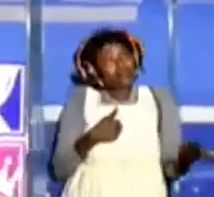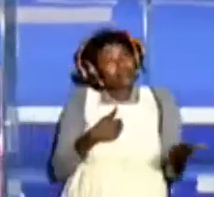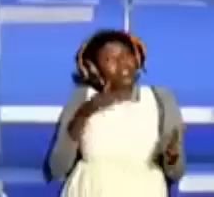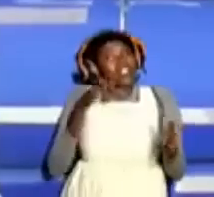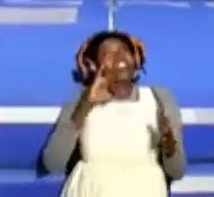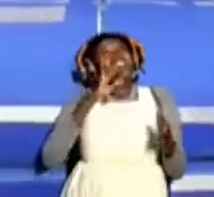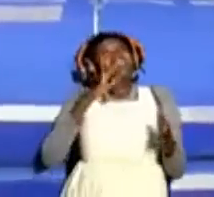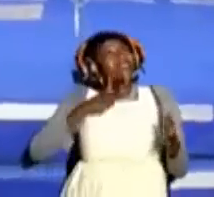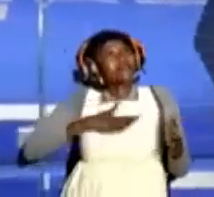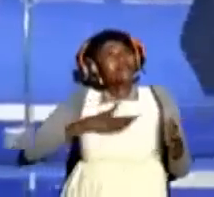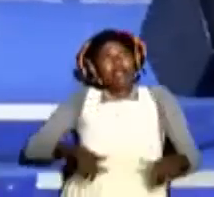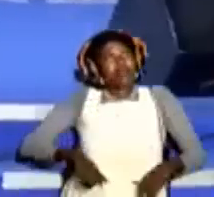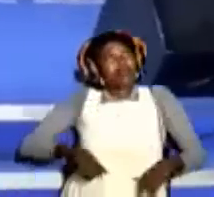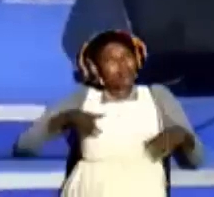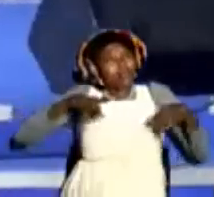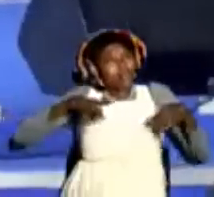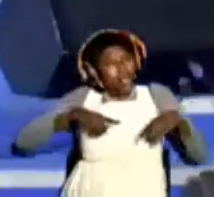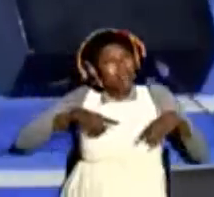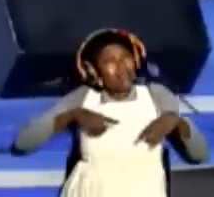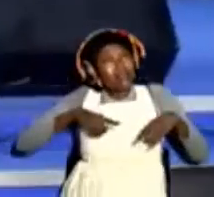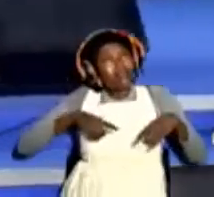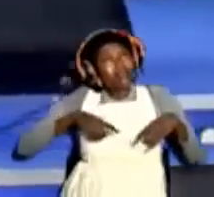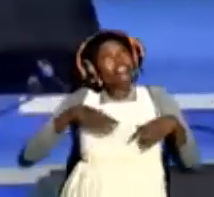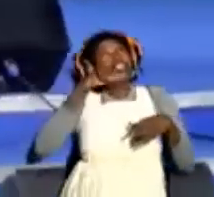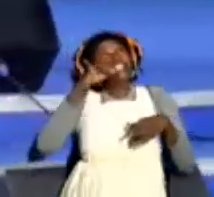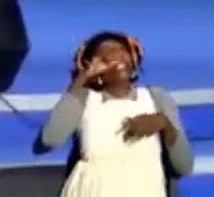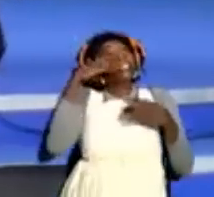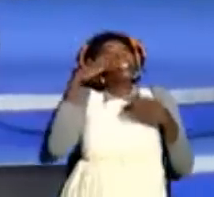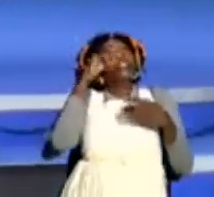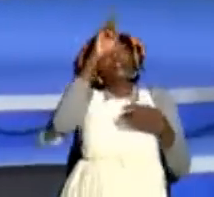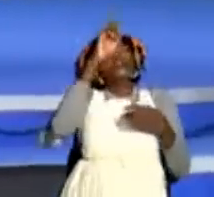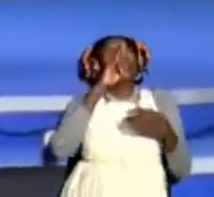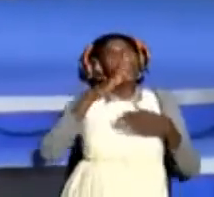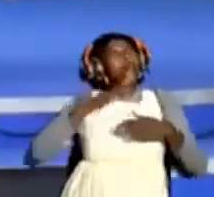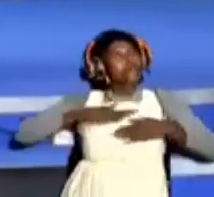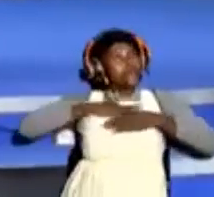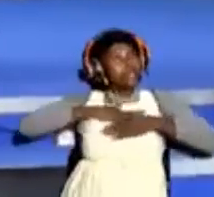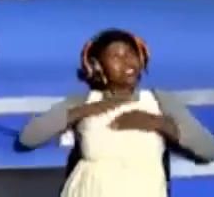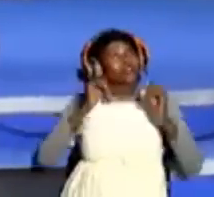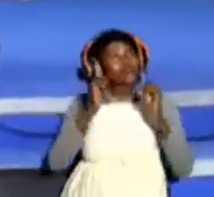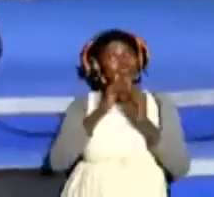Is my life the one you have delighted in?